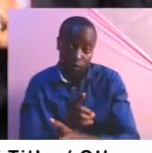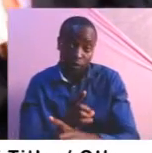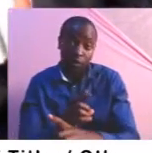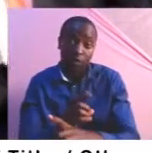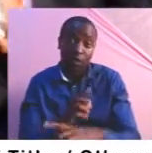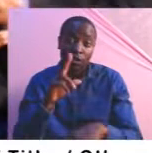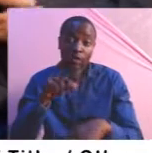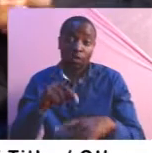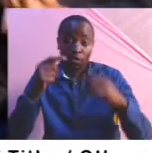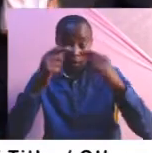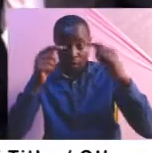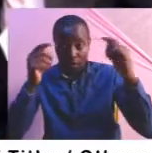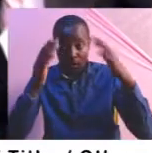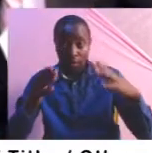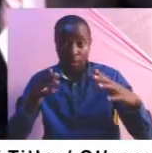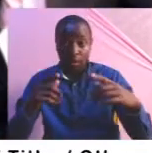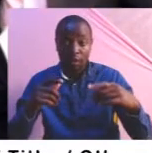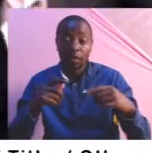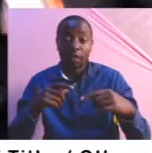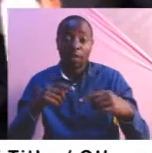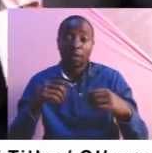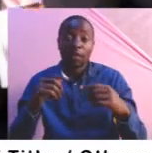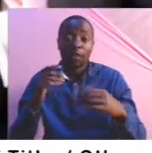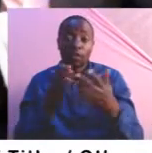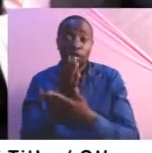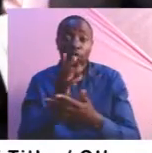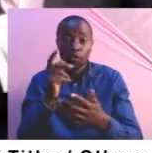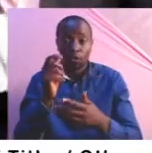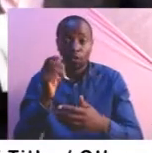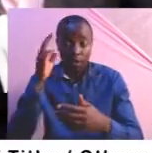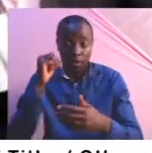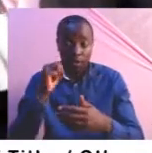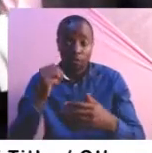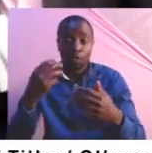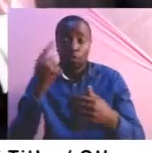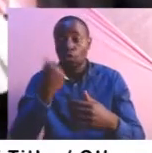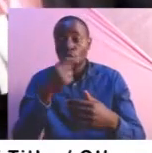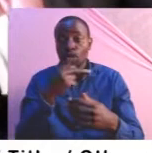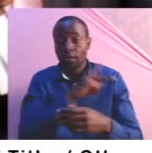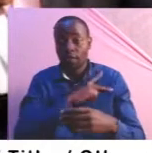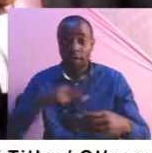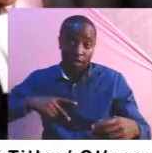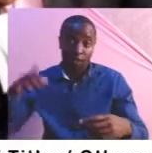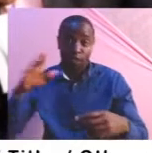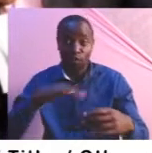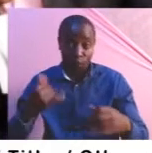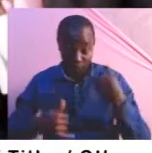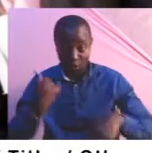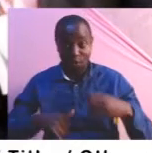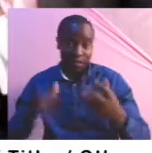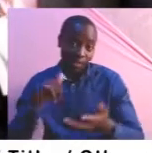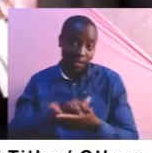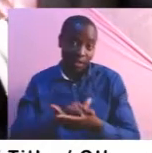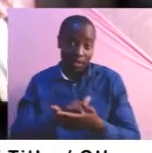can attack them even through them. We who are adapted to the kingdom of God enjoy the same rights. Mm-hmm. But